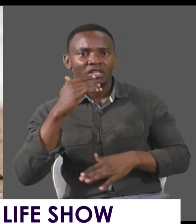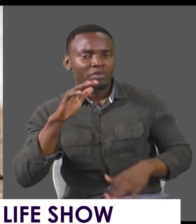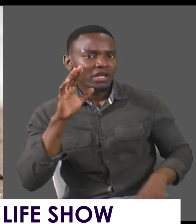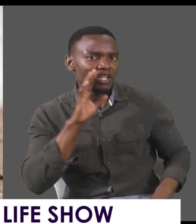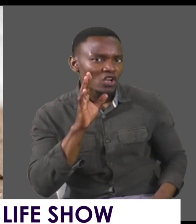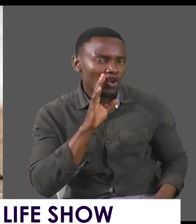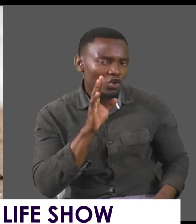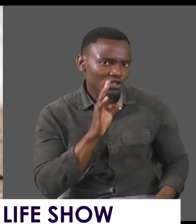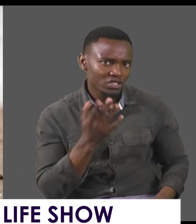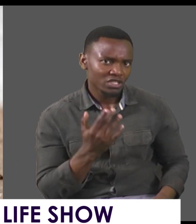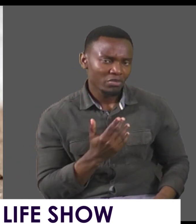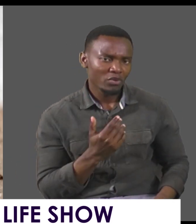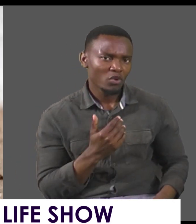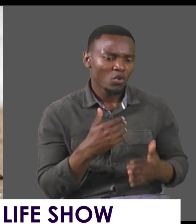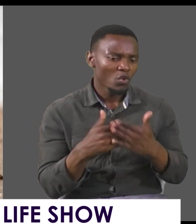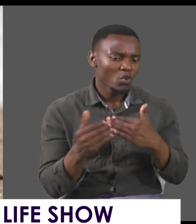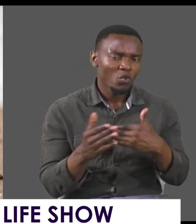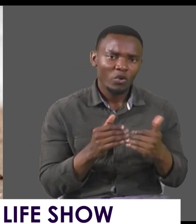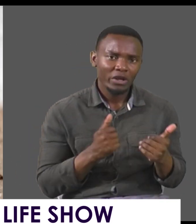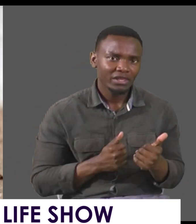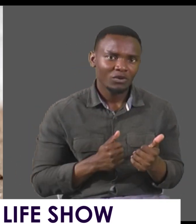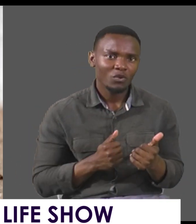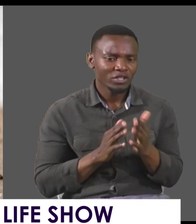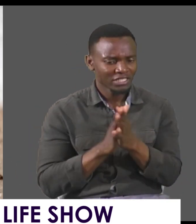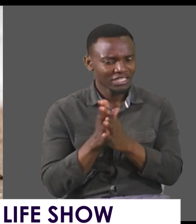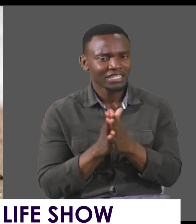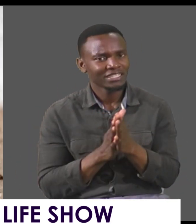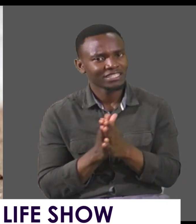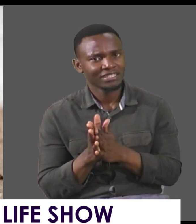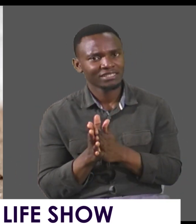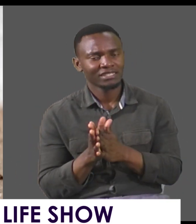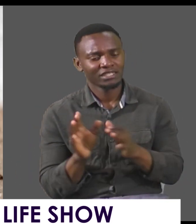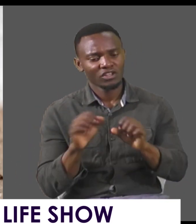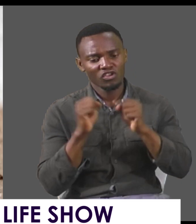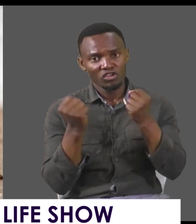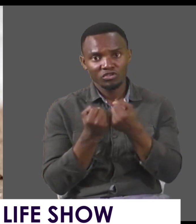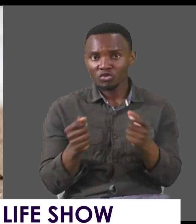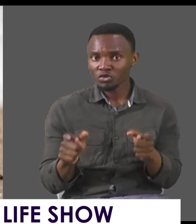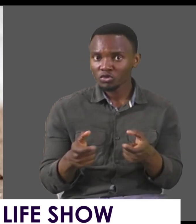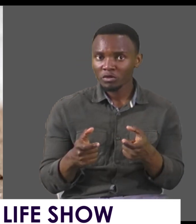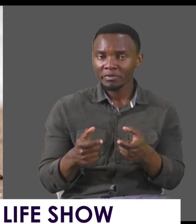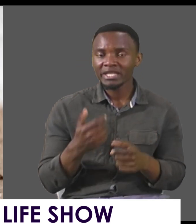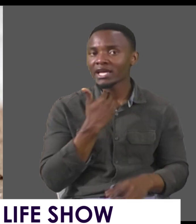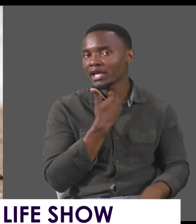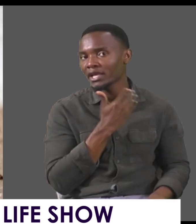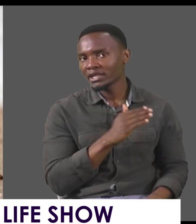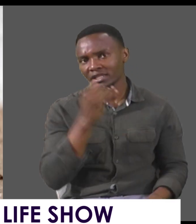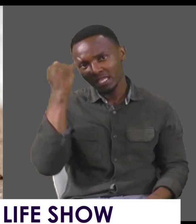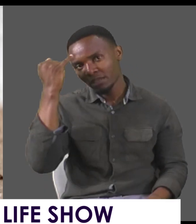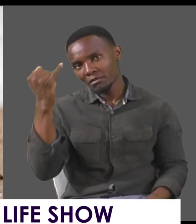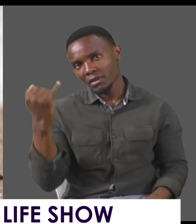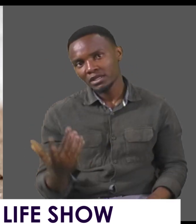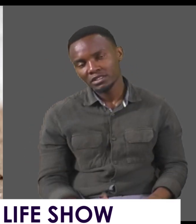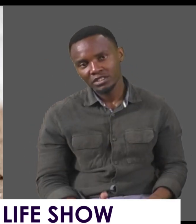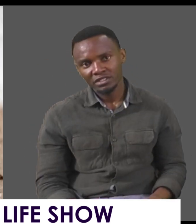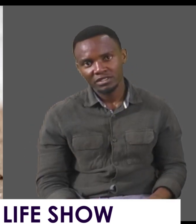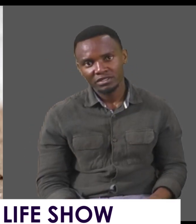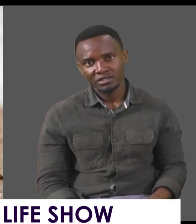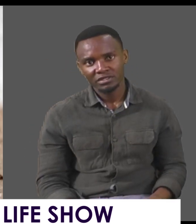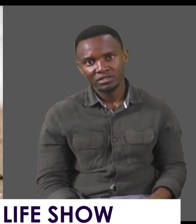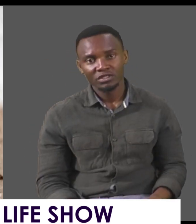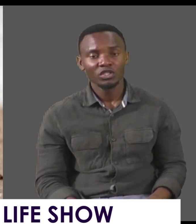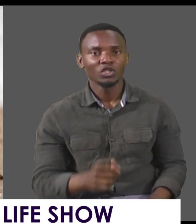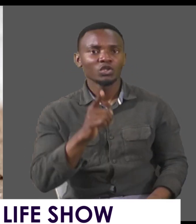however intriguing the propaganda is, social media hate. Just imagine, you go